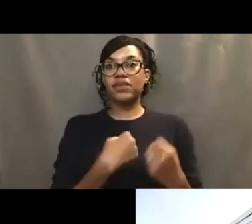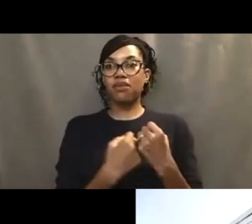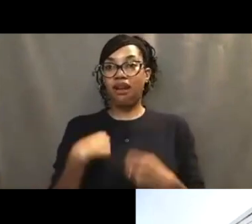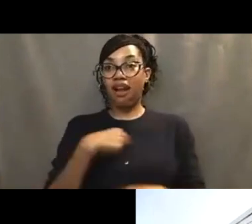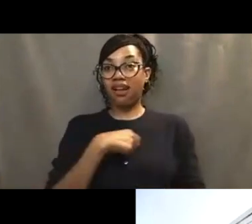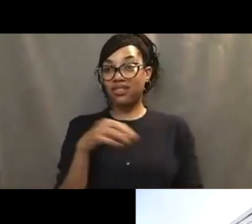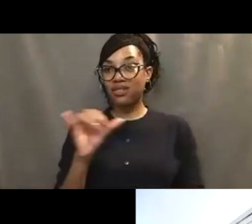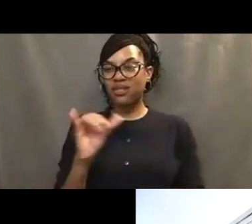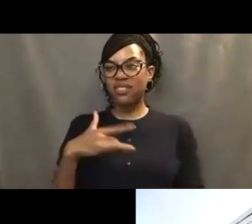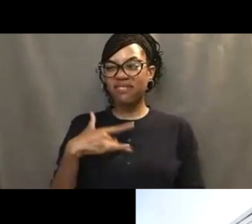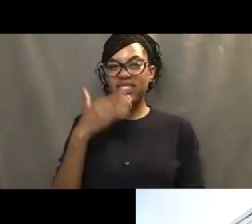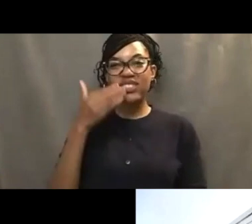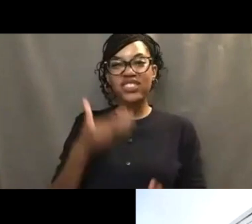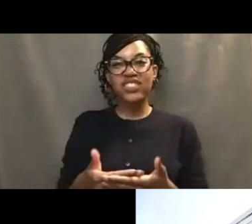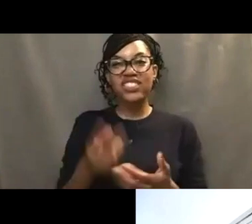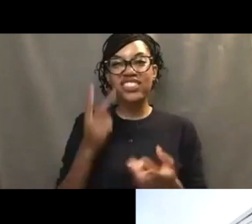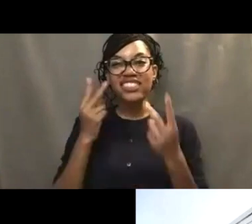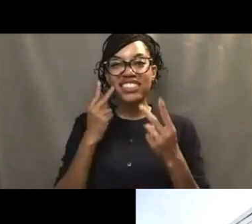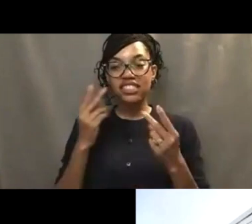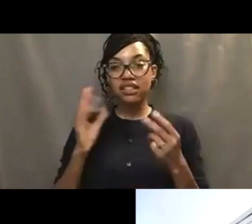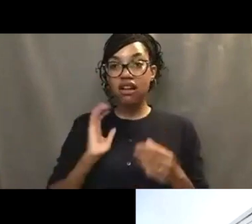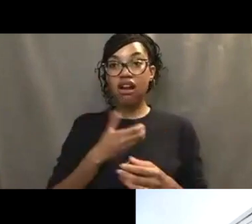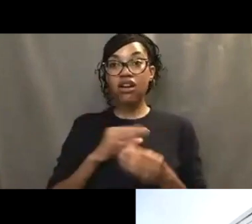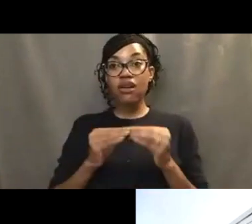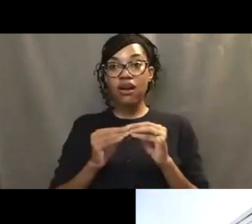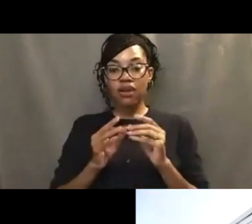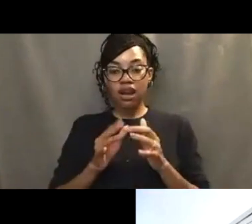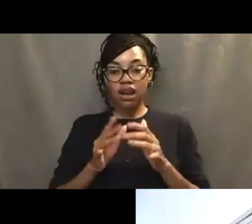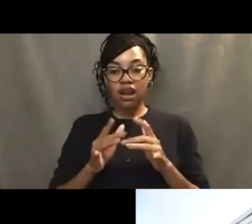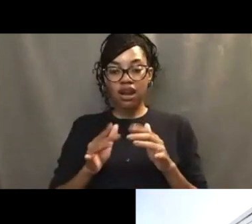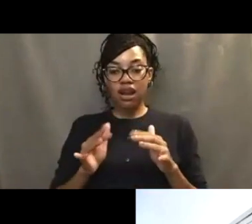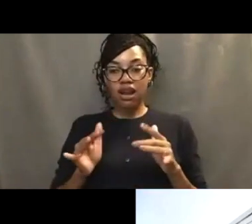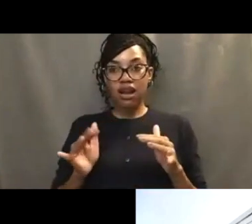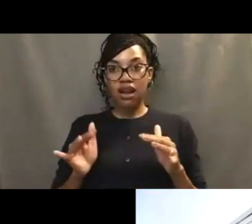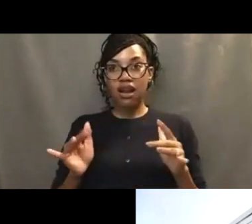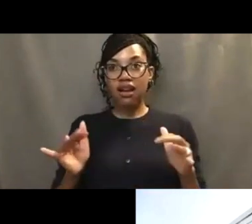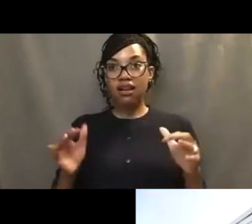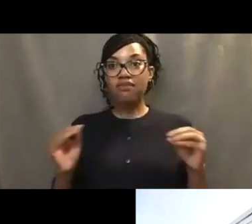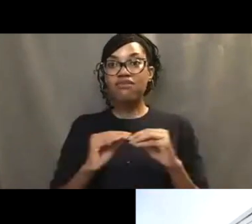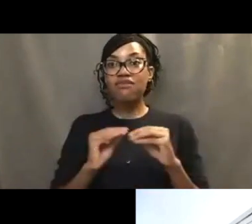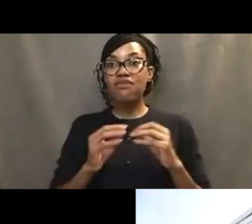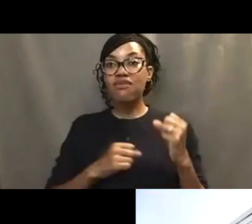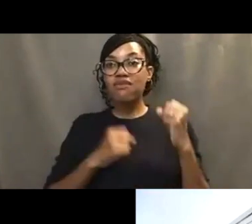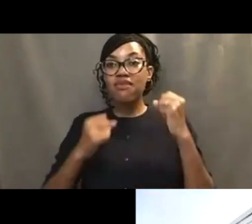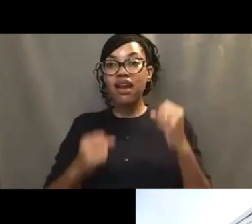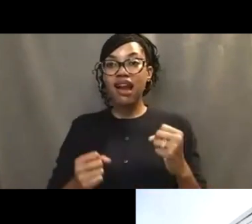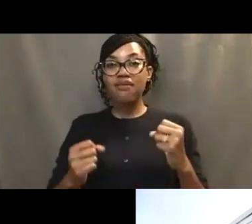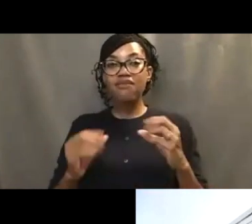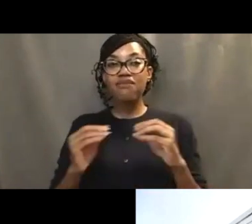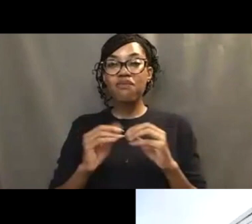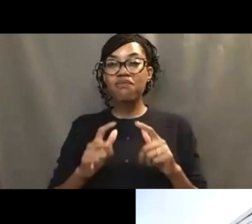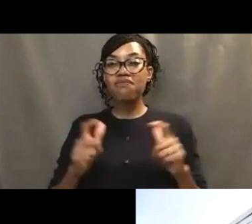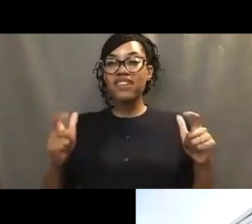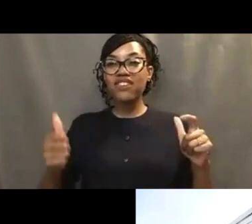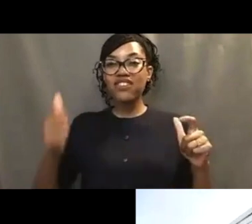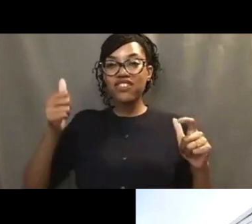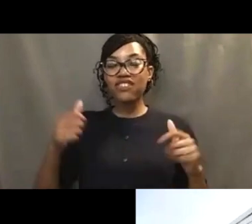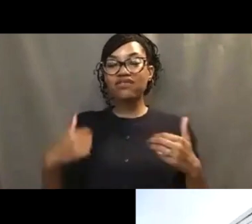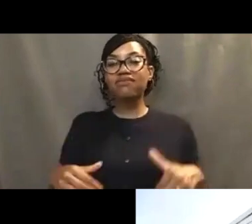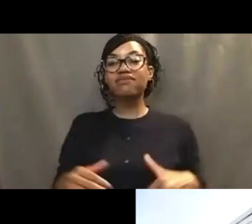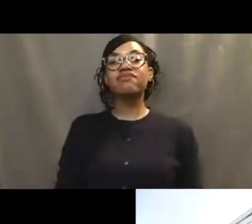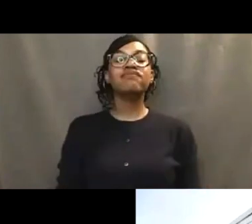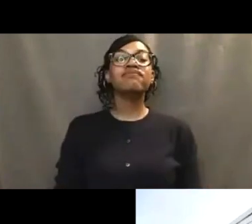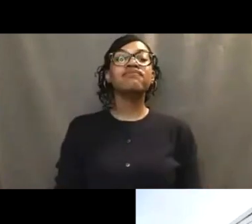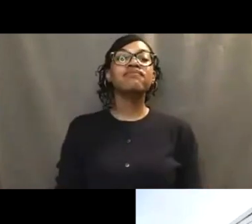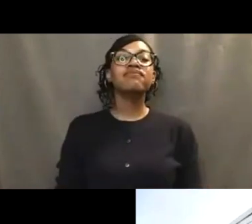happen and to understand that makes us bigger. That makes us more powerful. So, you know, I think it's